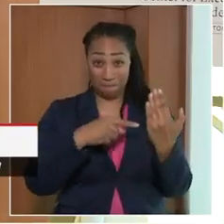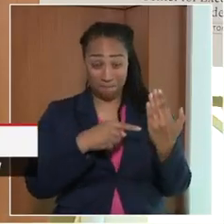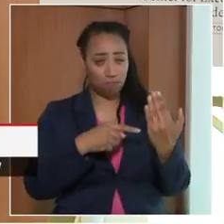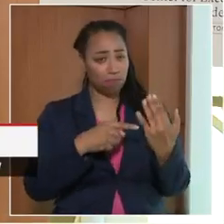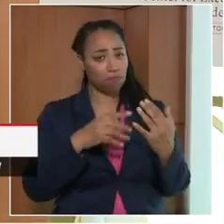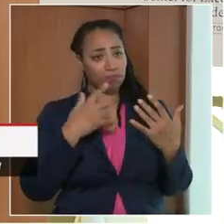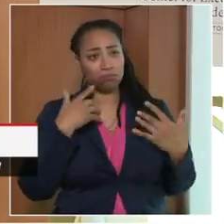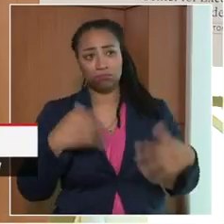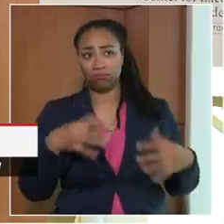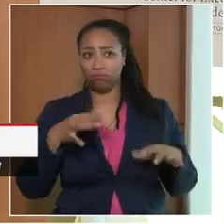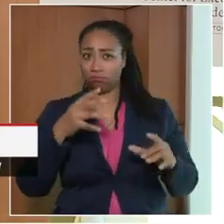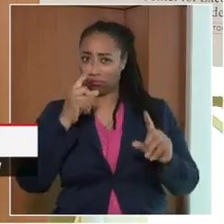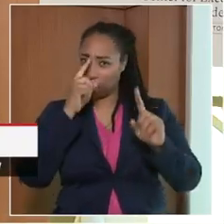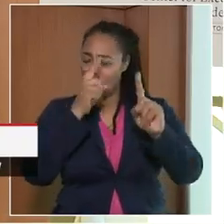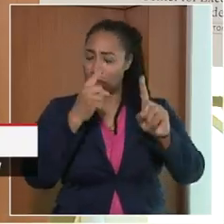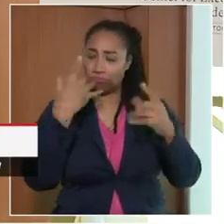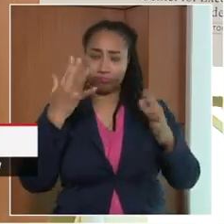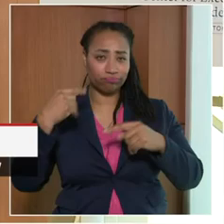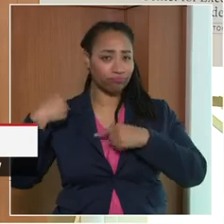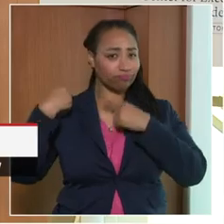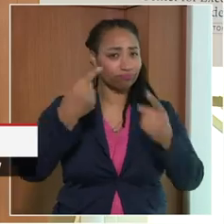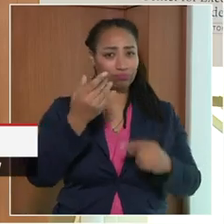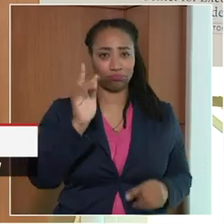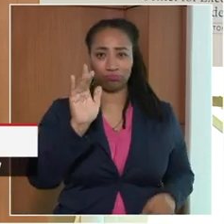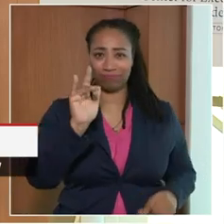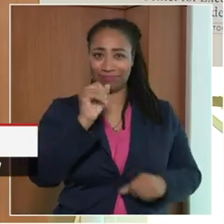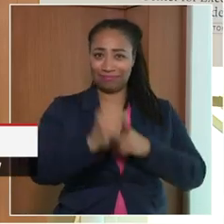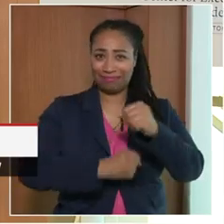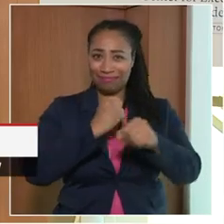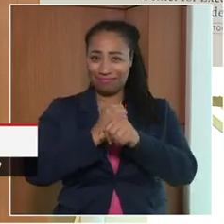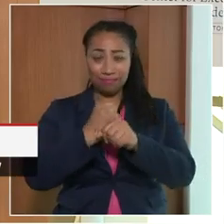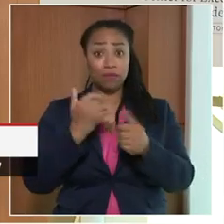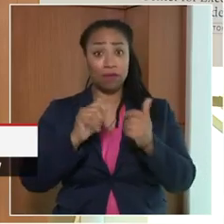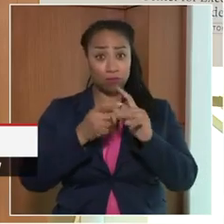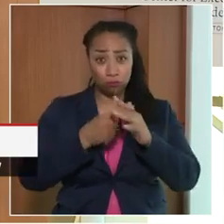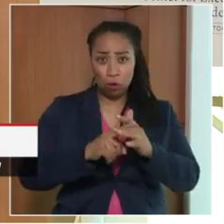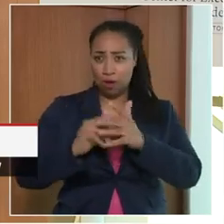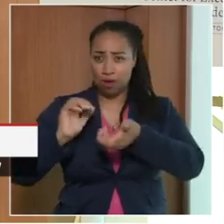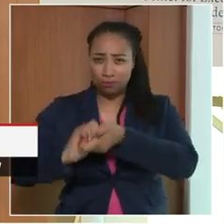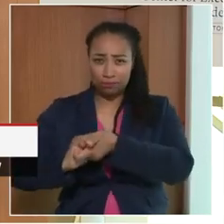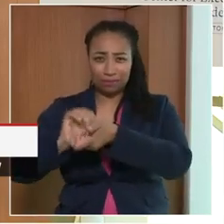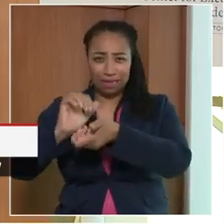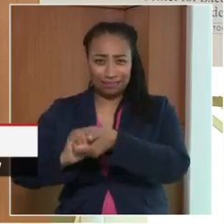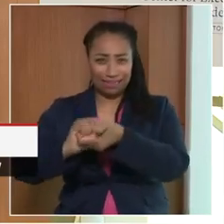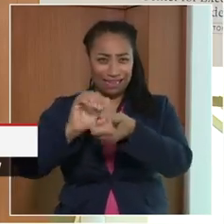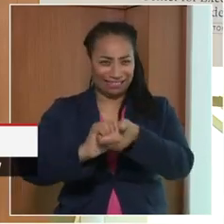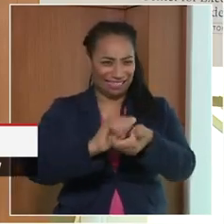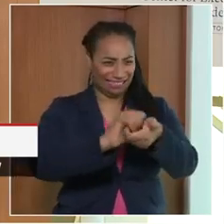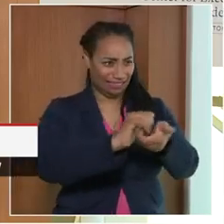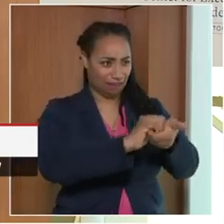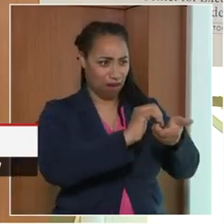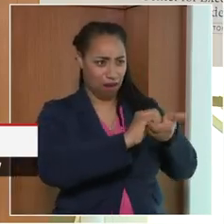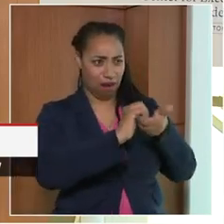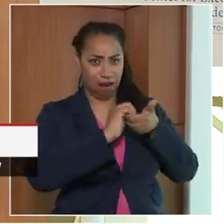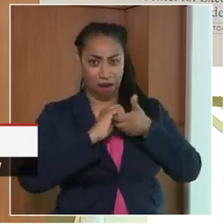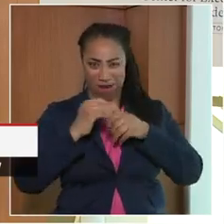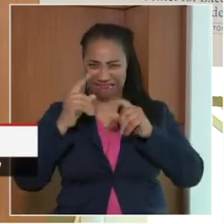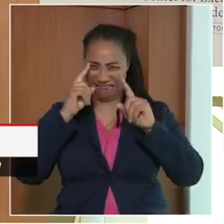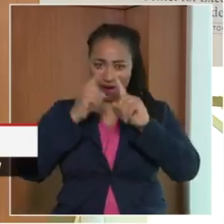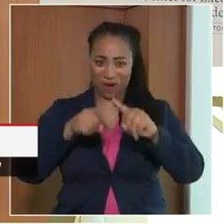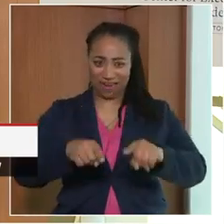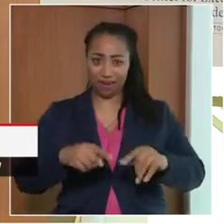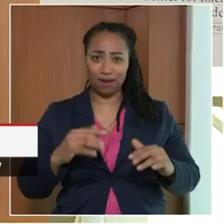you and to strengthen your own capabilities in ways that will help the residents, and particularly the young people of the